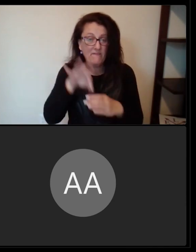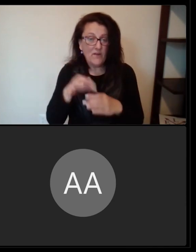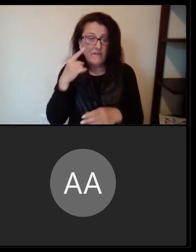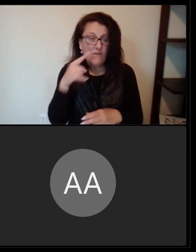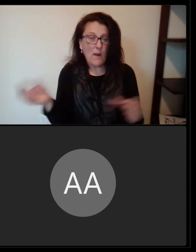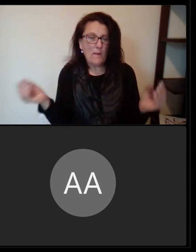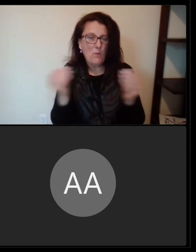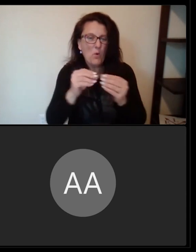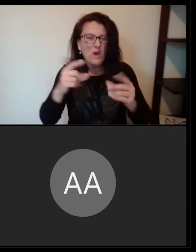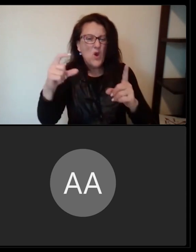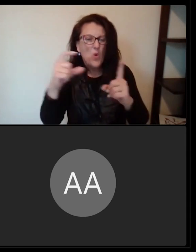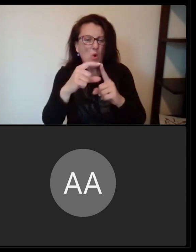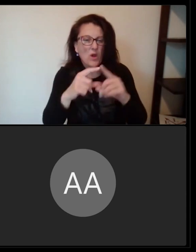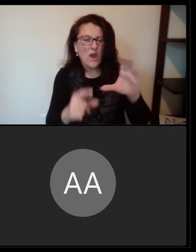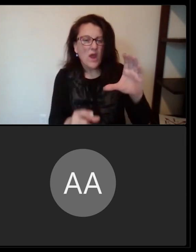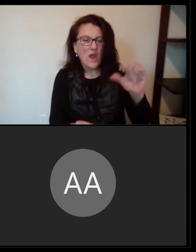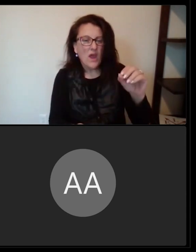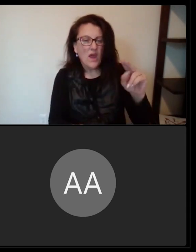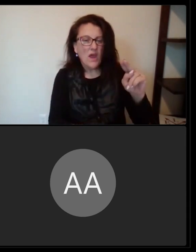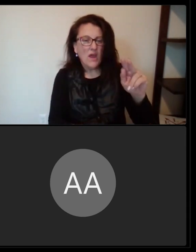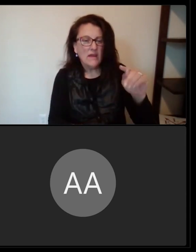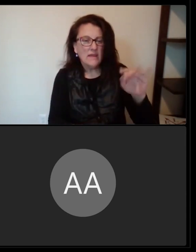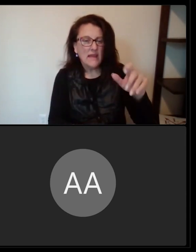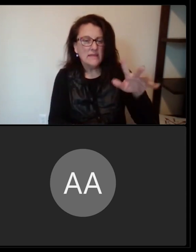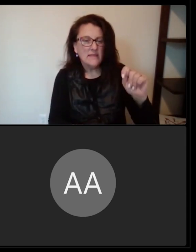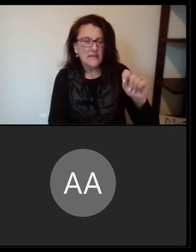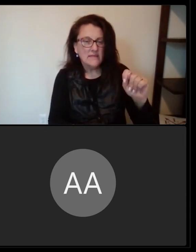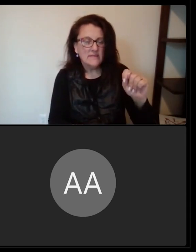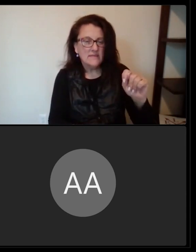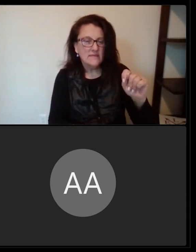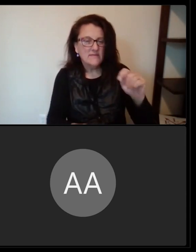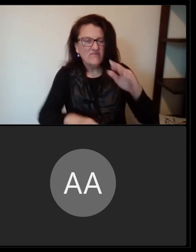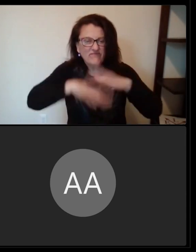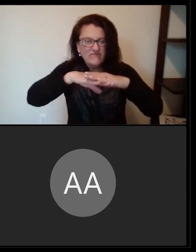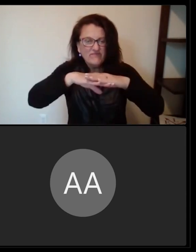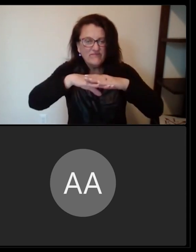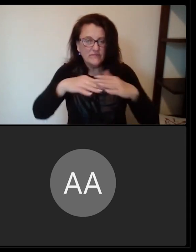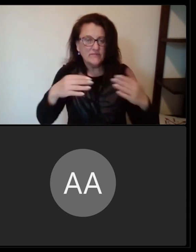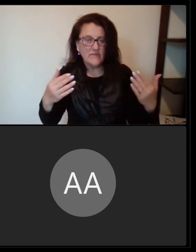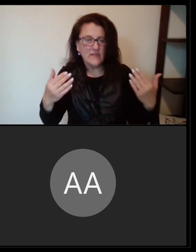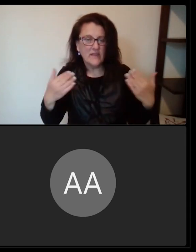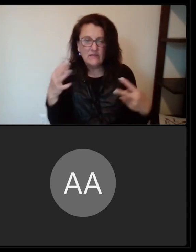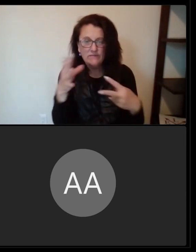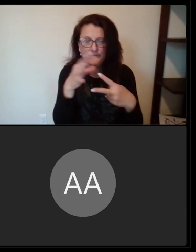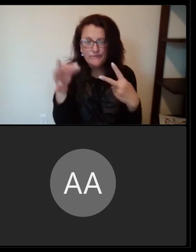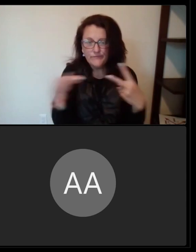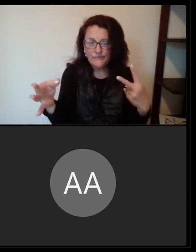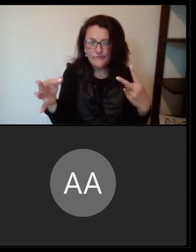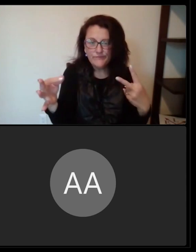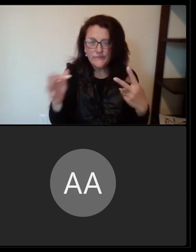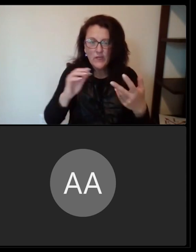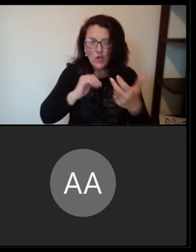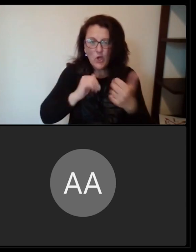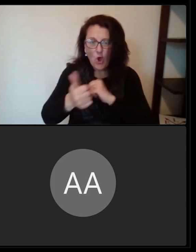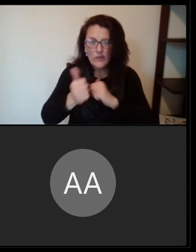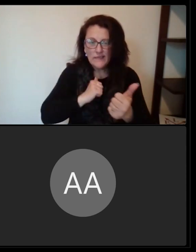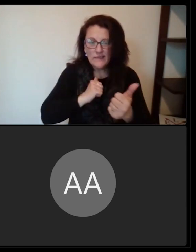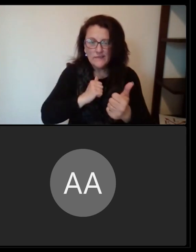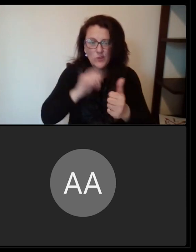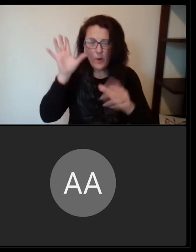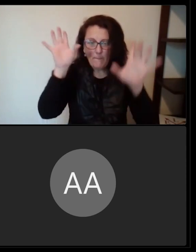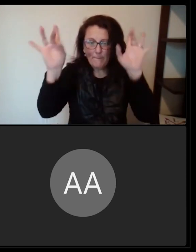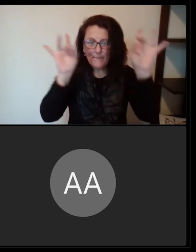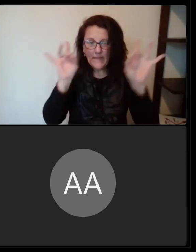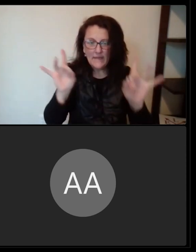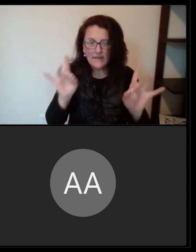more contestants than allowable in a specific contest, because you can have a multi-choice contest where you are